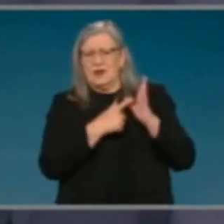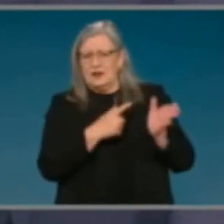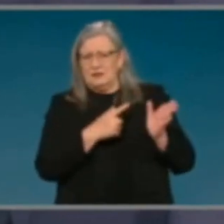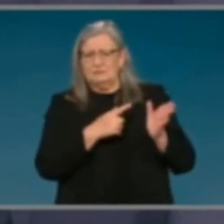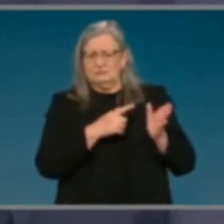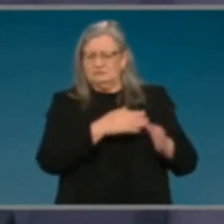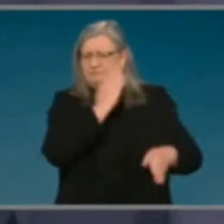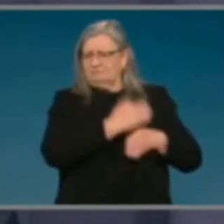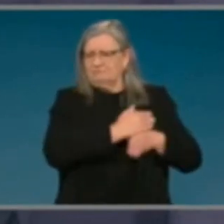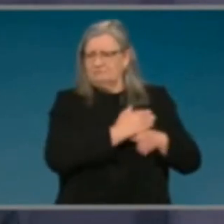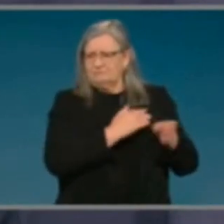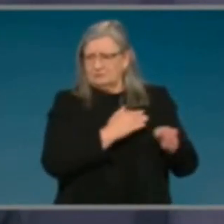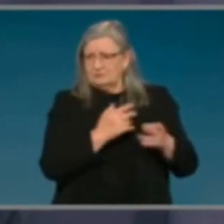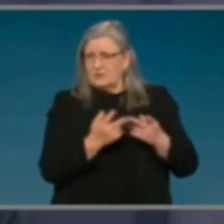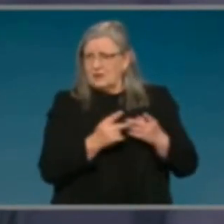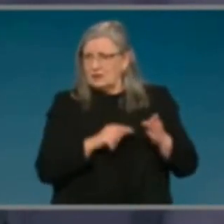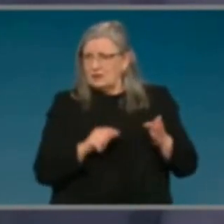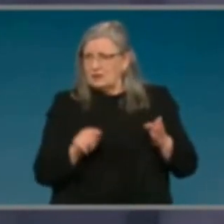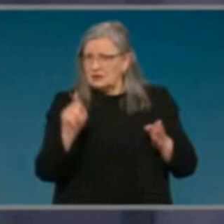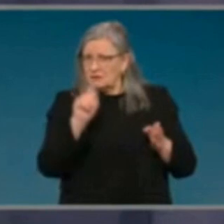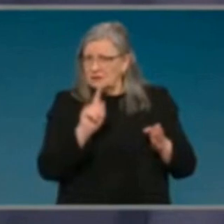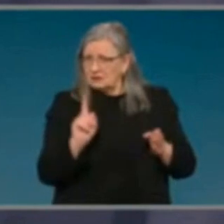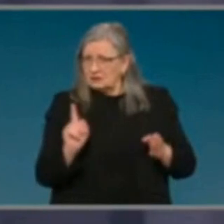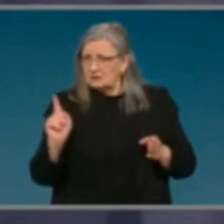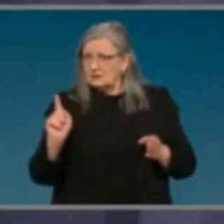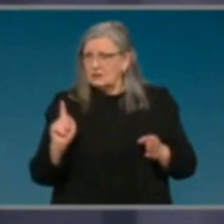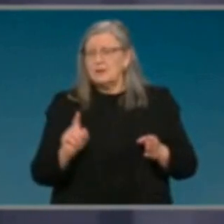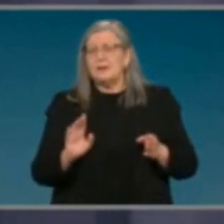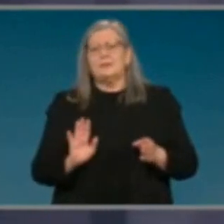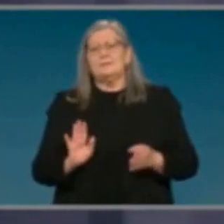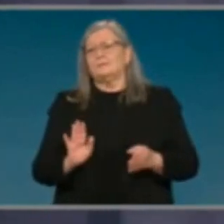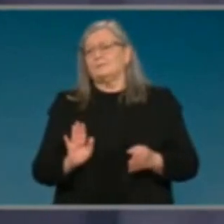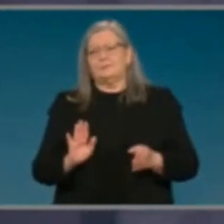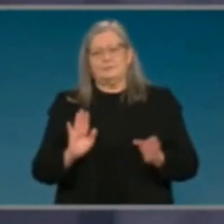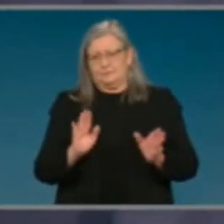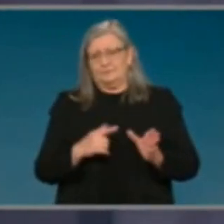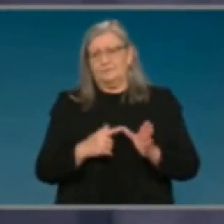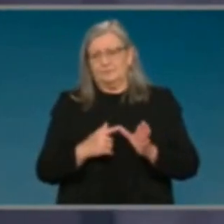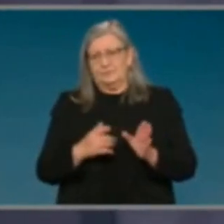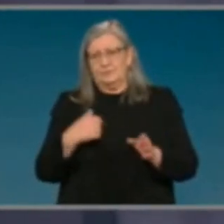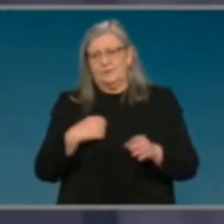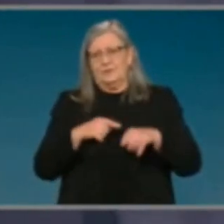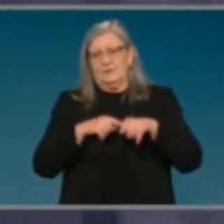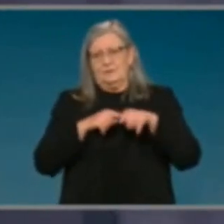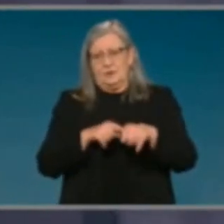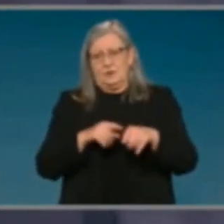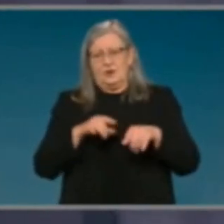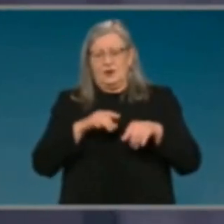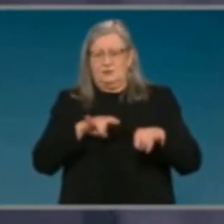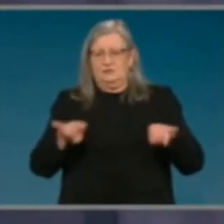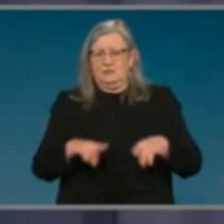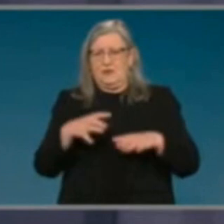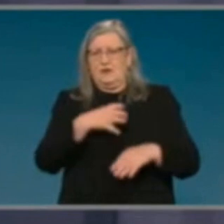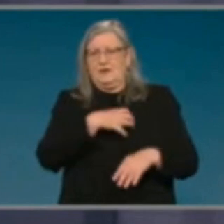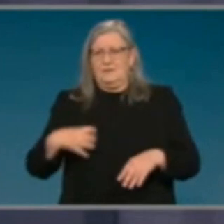lockstep with National Cabinet? Look, our focus is on the national plan and reopening safely, and